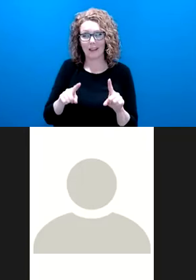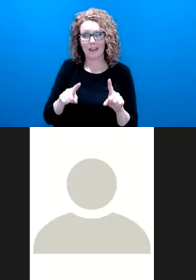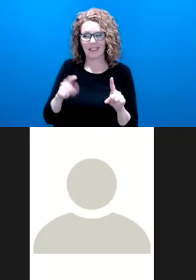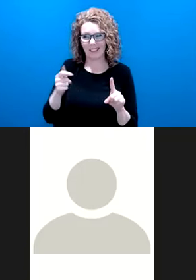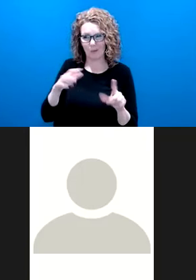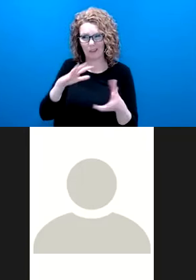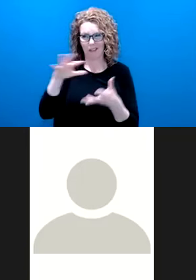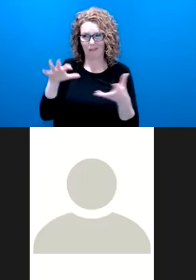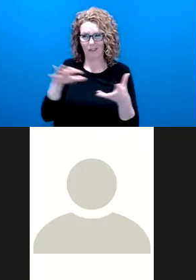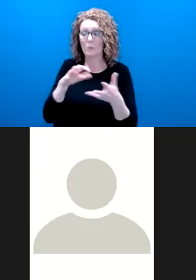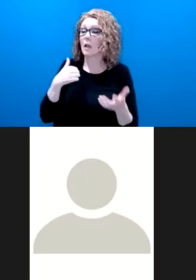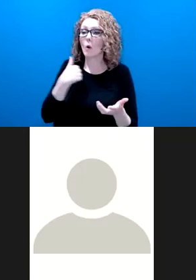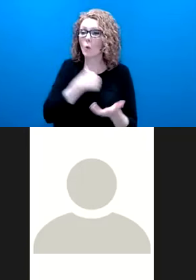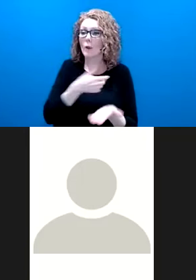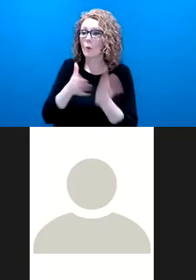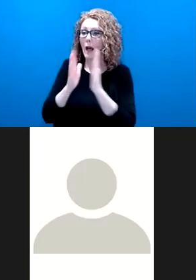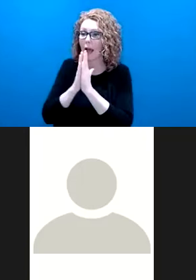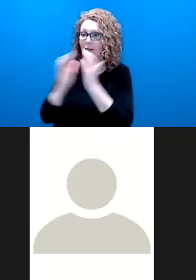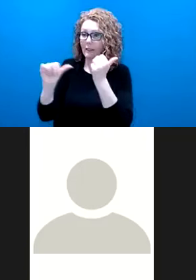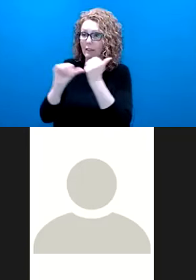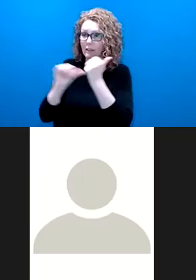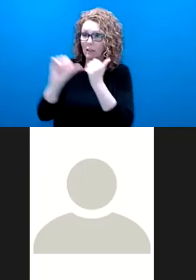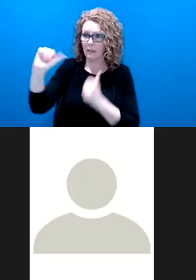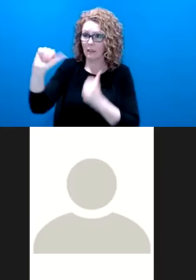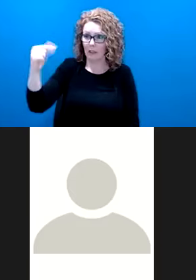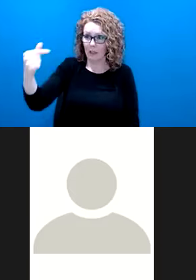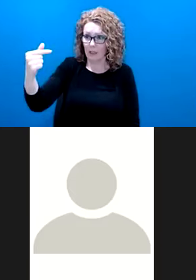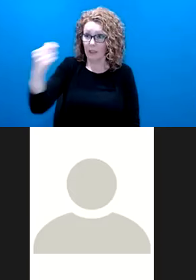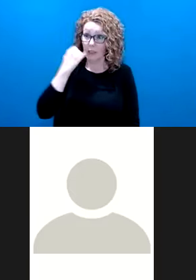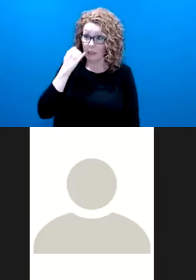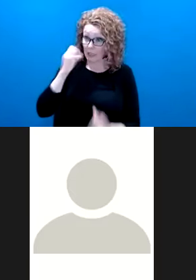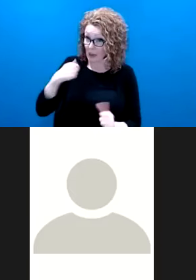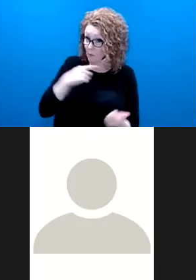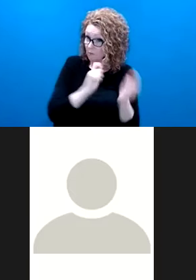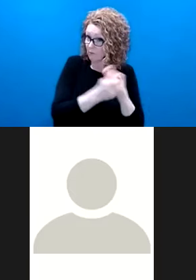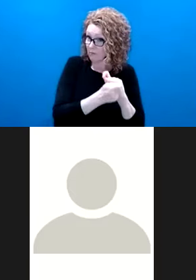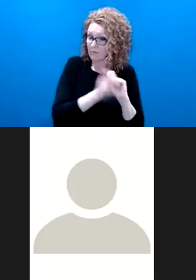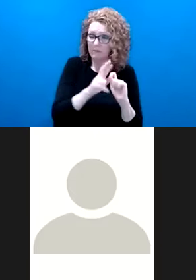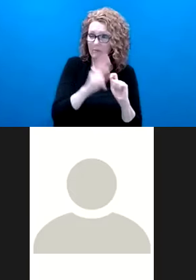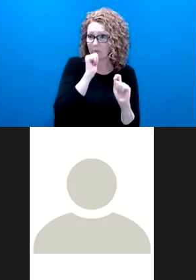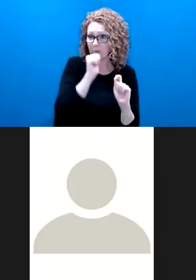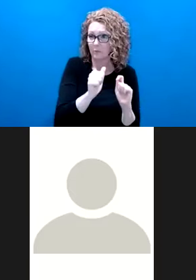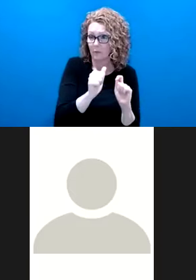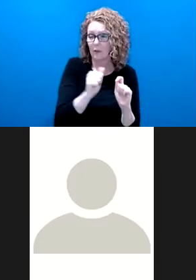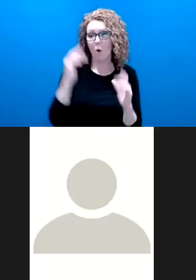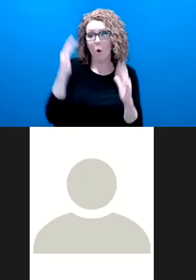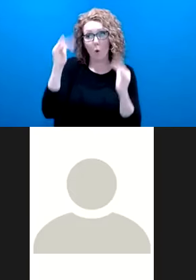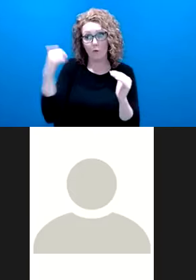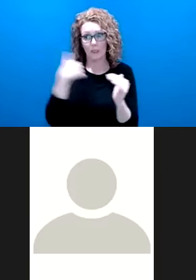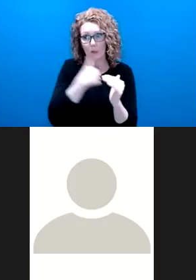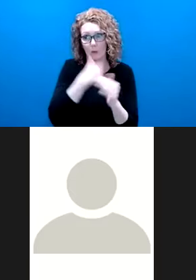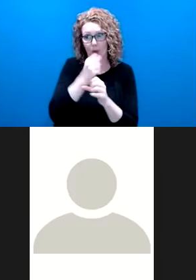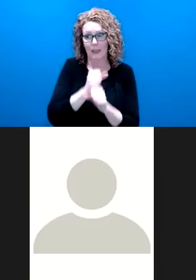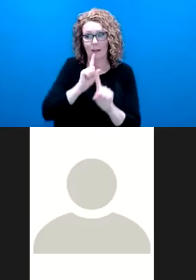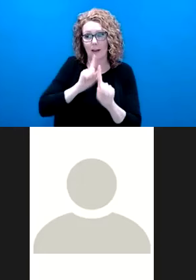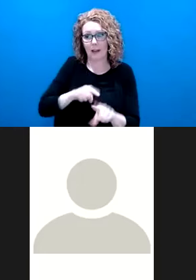and hopefully we'll have the response before the second workshop. If not, then I will bring it forward on the third one and we can